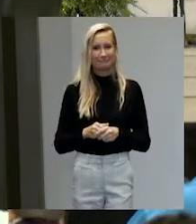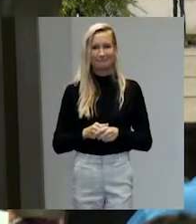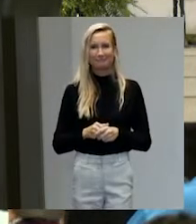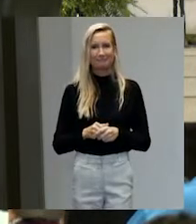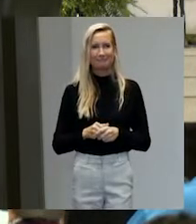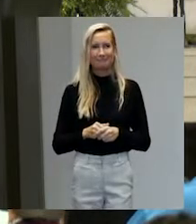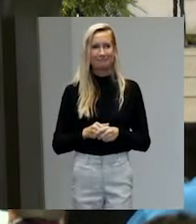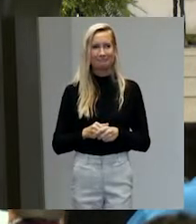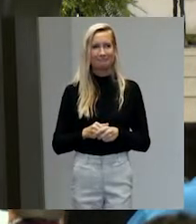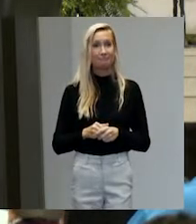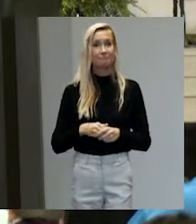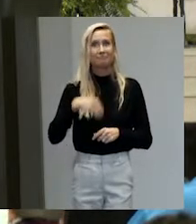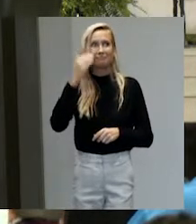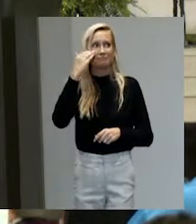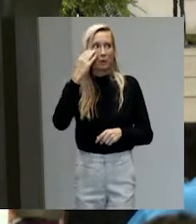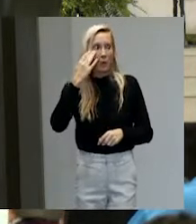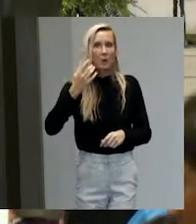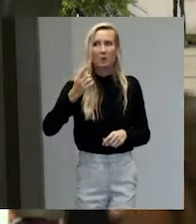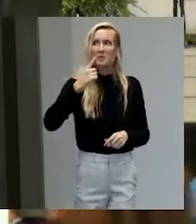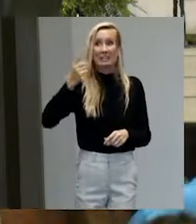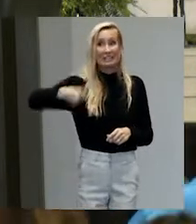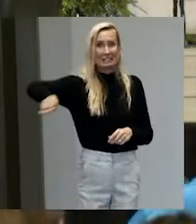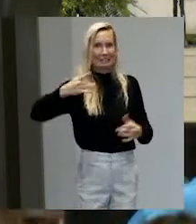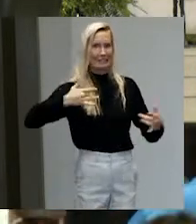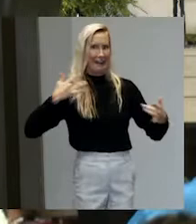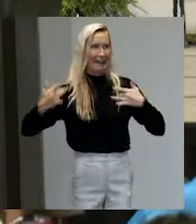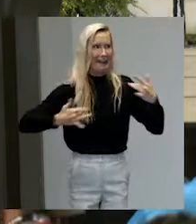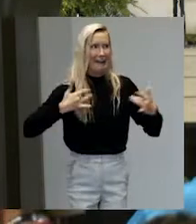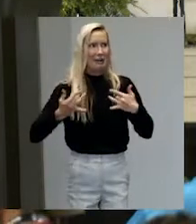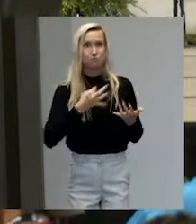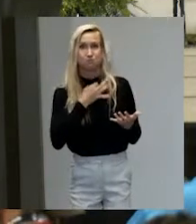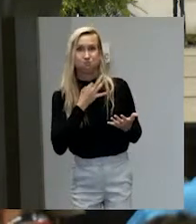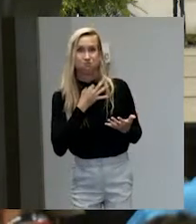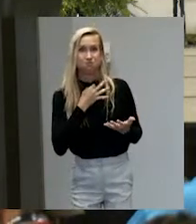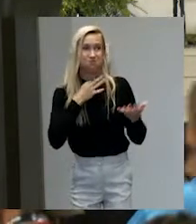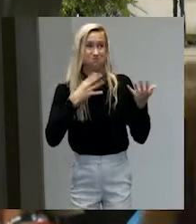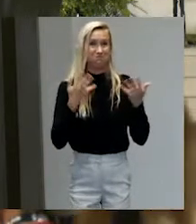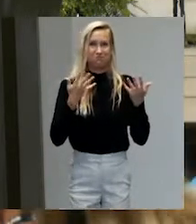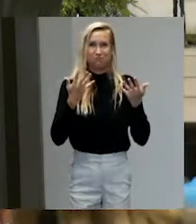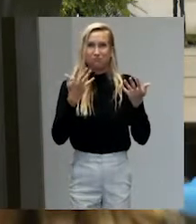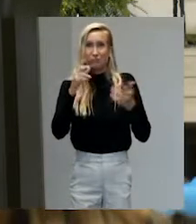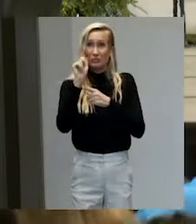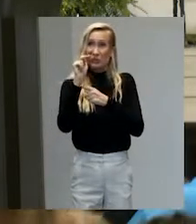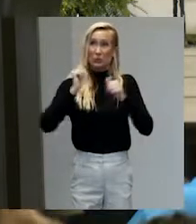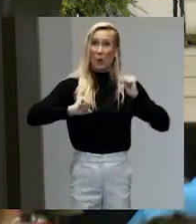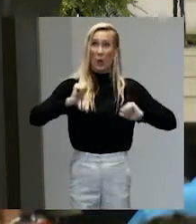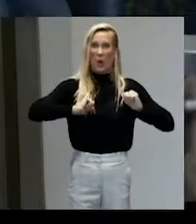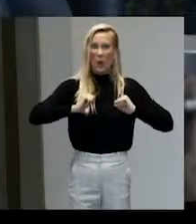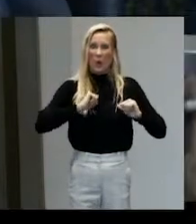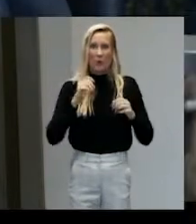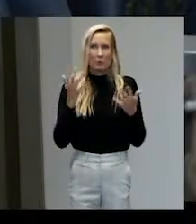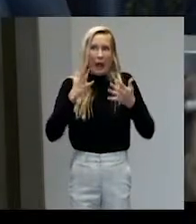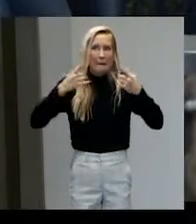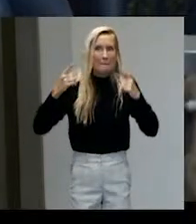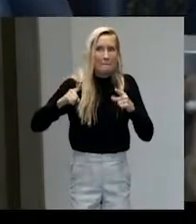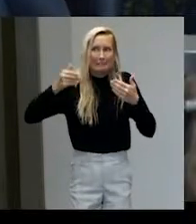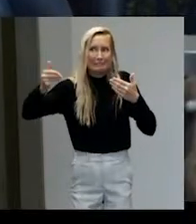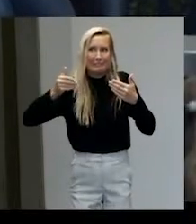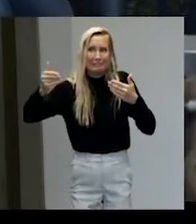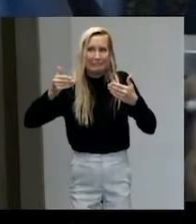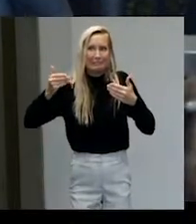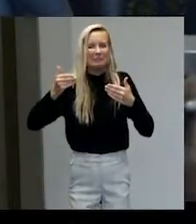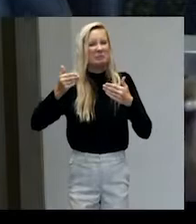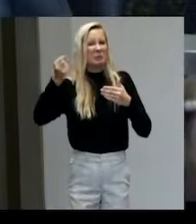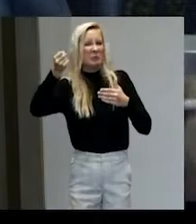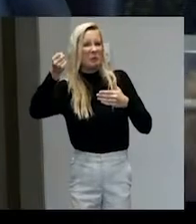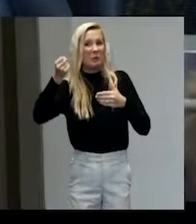So I know everybody's excited about what's potentially to come with the show, what could come with the show, but I want to start by going back a